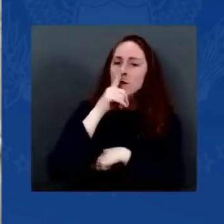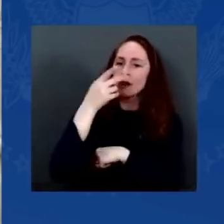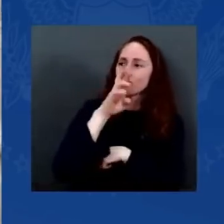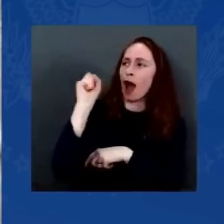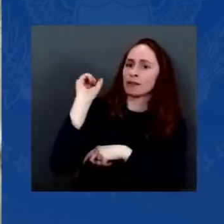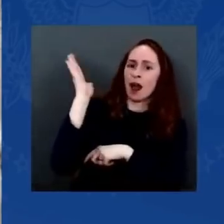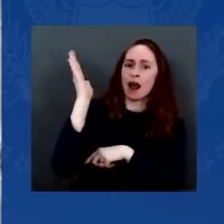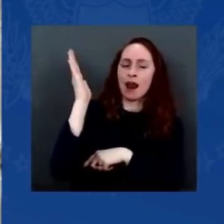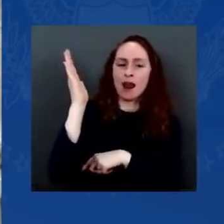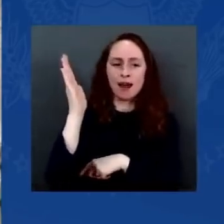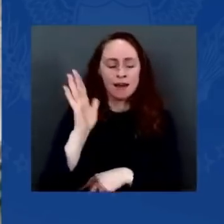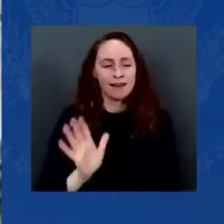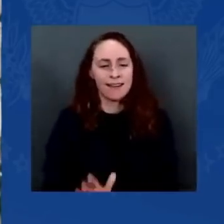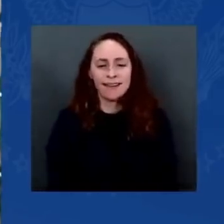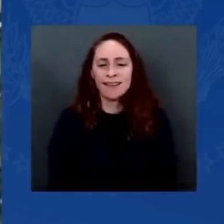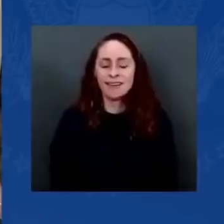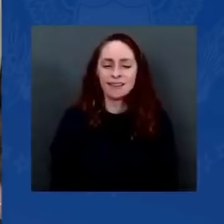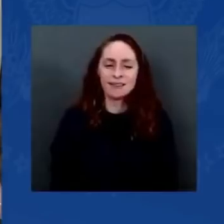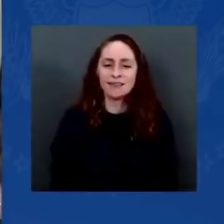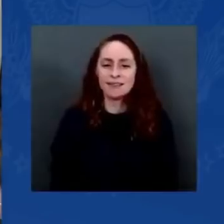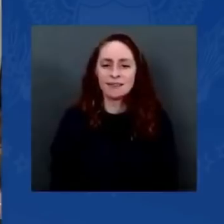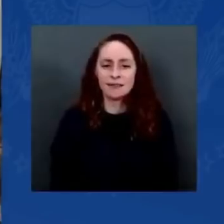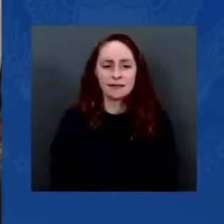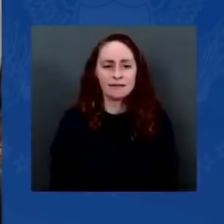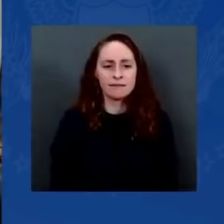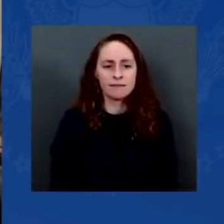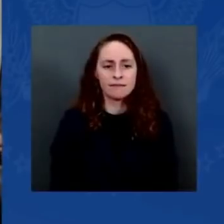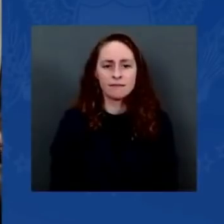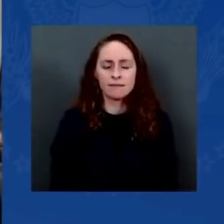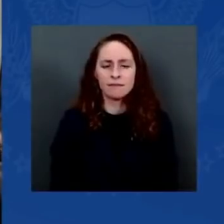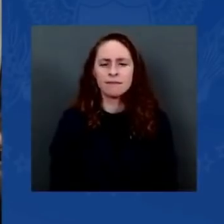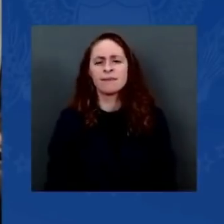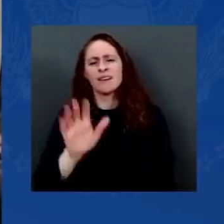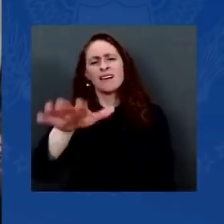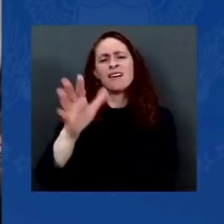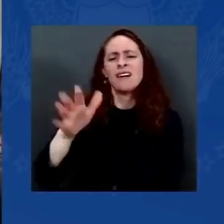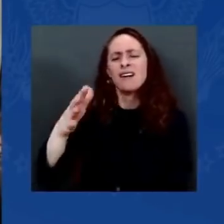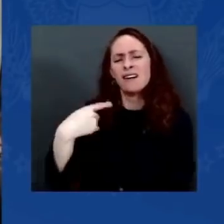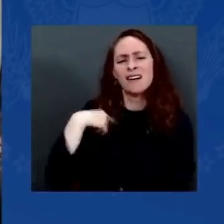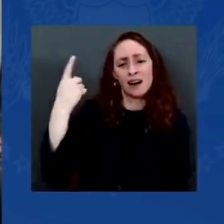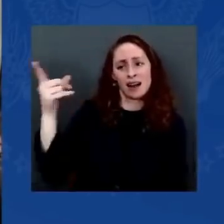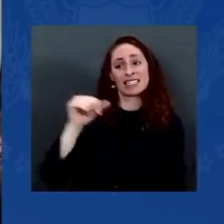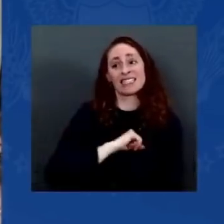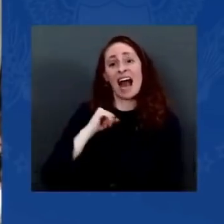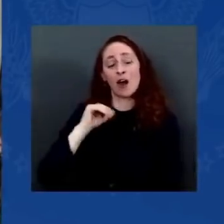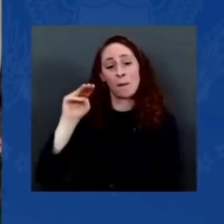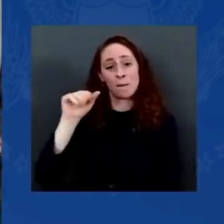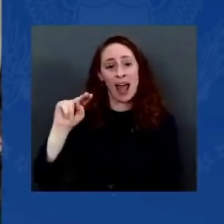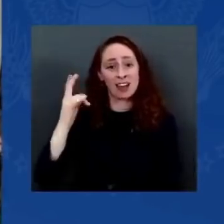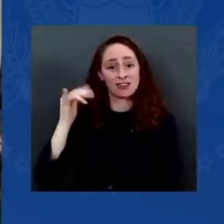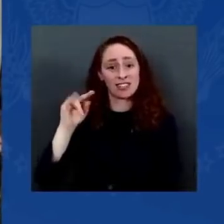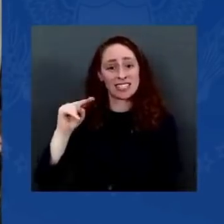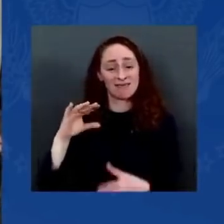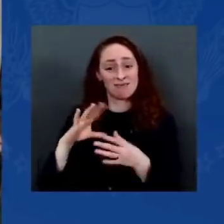now. Would you support standalone? Mr. President, did Senator Manchin break his commitment to you? When you announced the framework, the White House says that